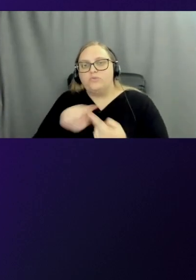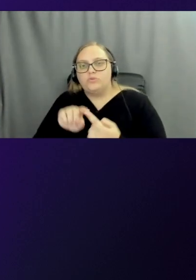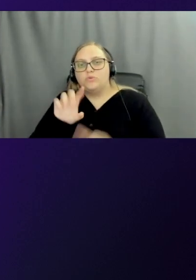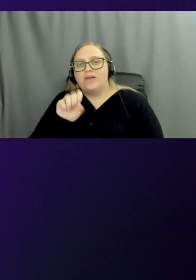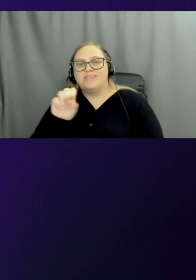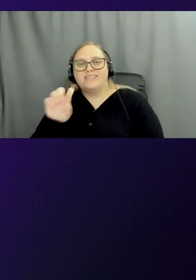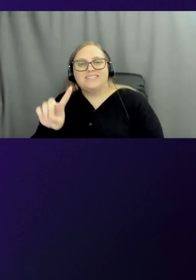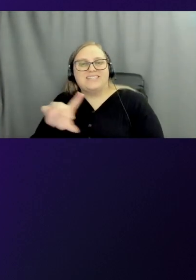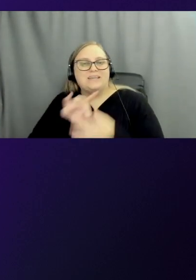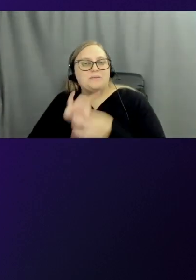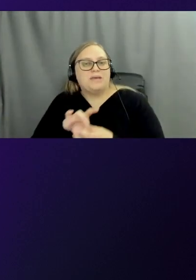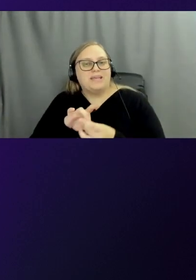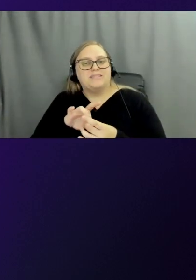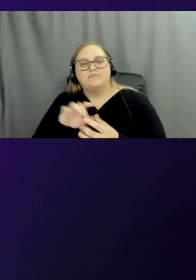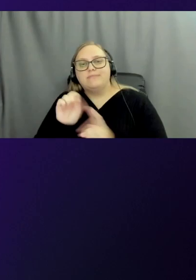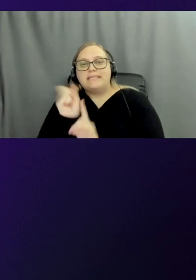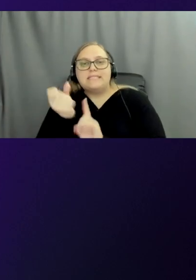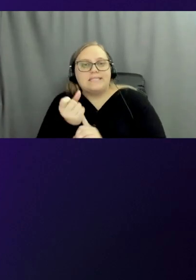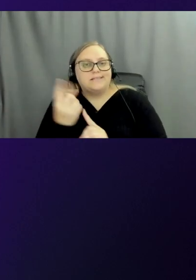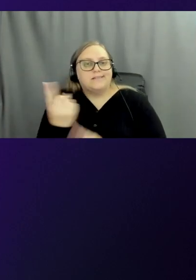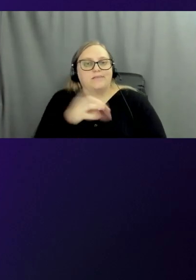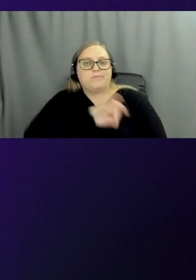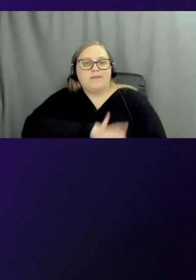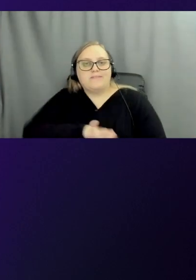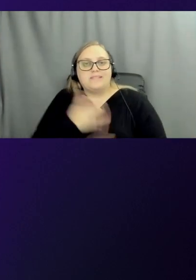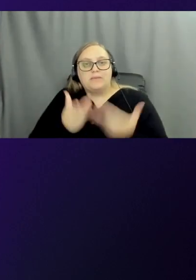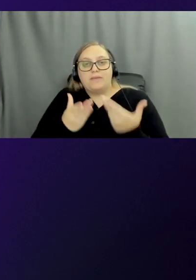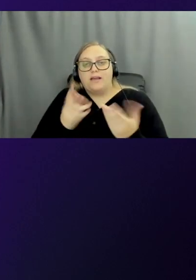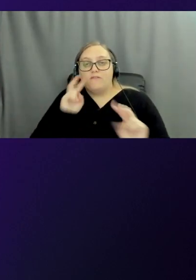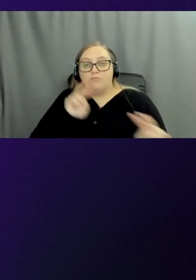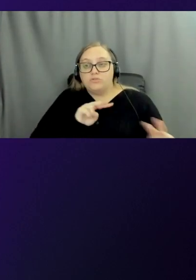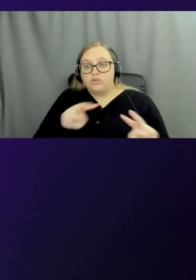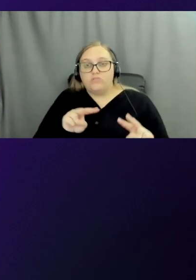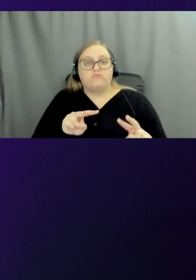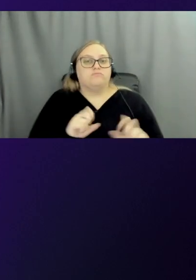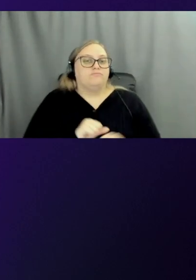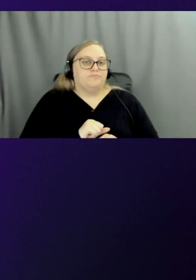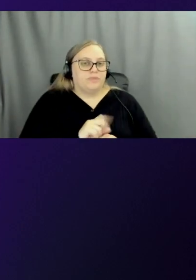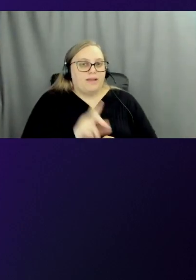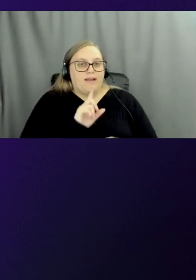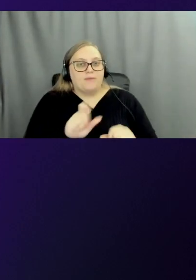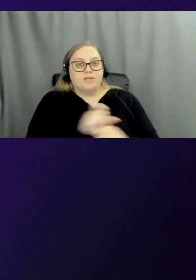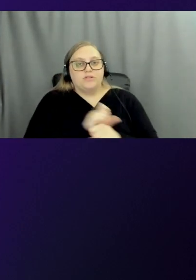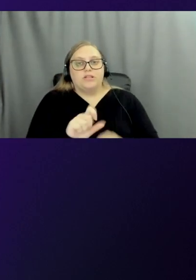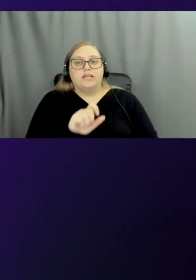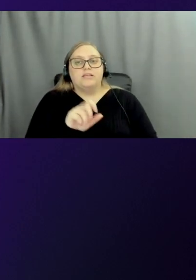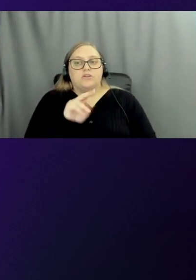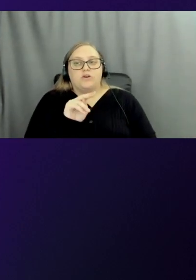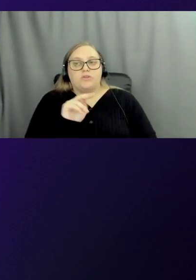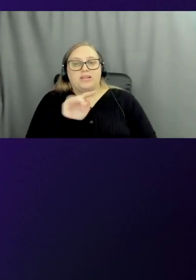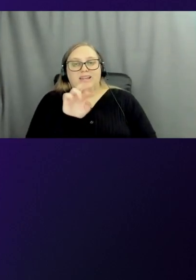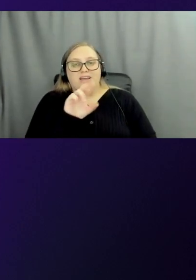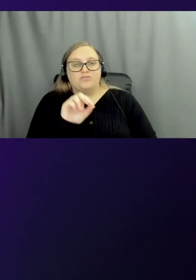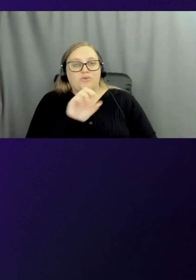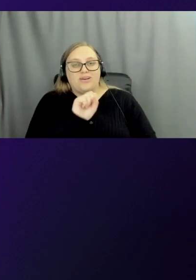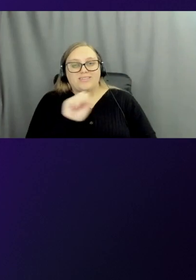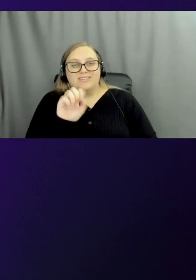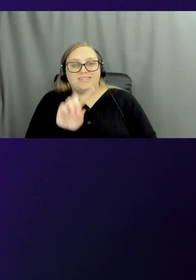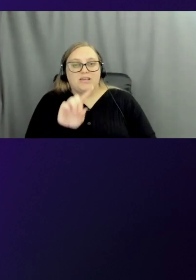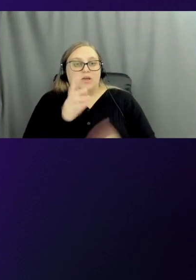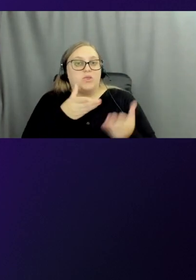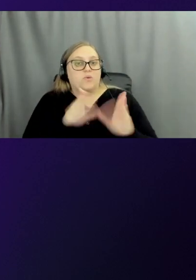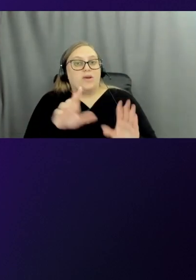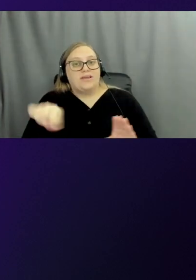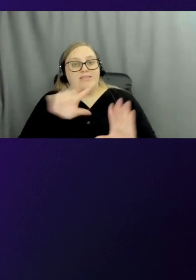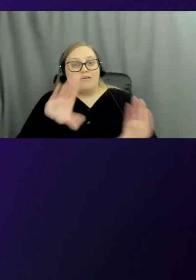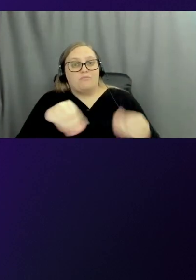and some of the benefits that they may have observed? Absolutely, and the Nitro SSDs, the way they are providing the latency benefits, I